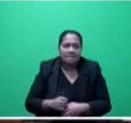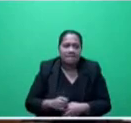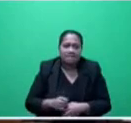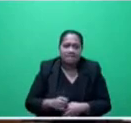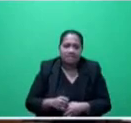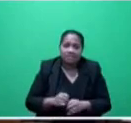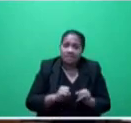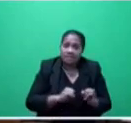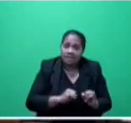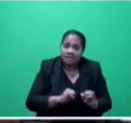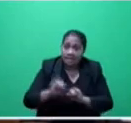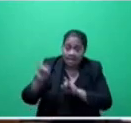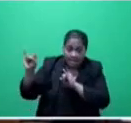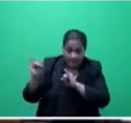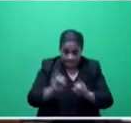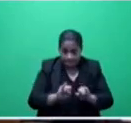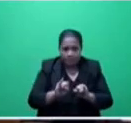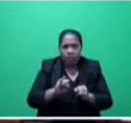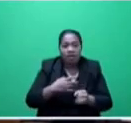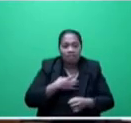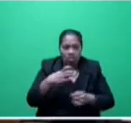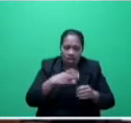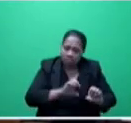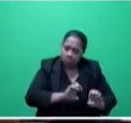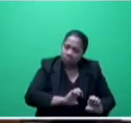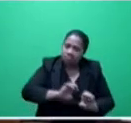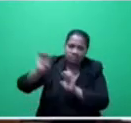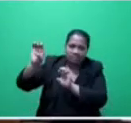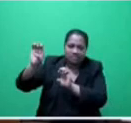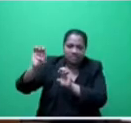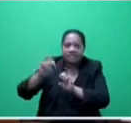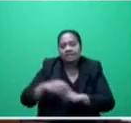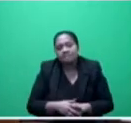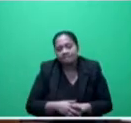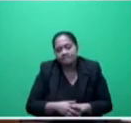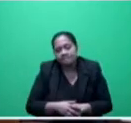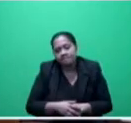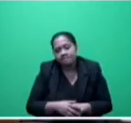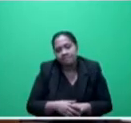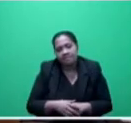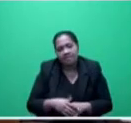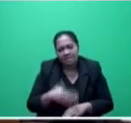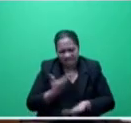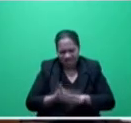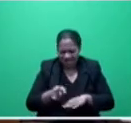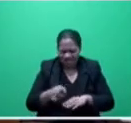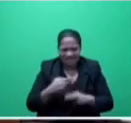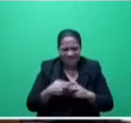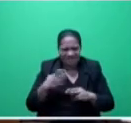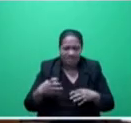increasing export. The existing and newcomers in farming business will enjoy